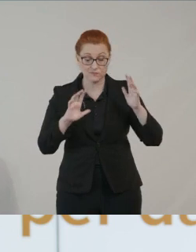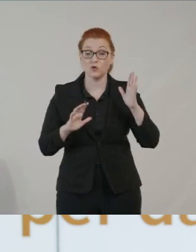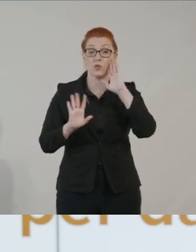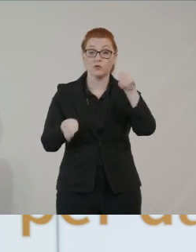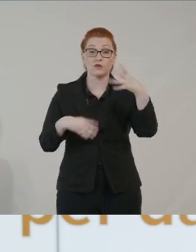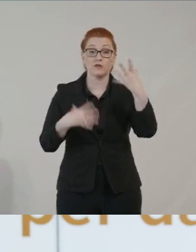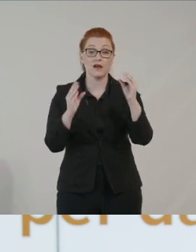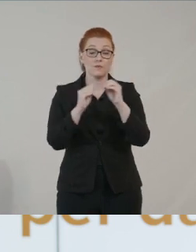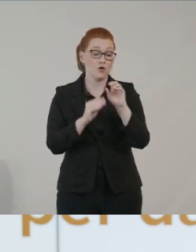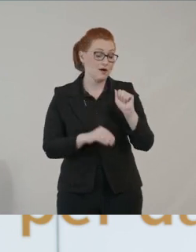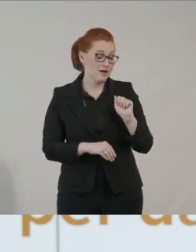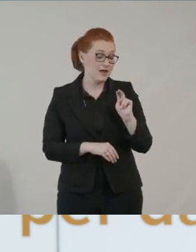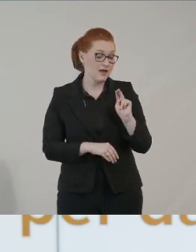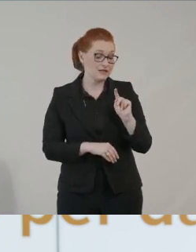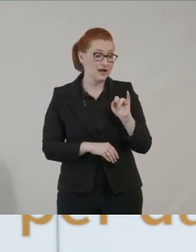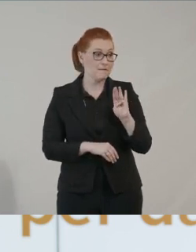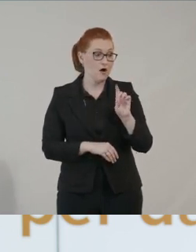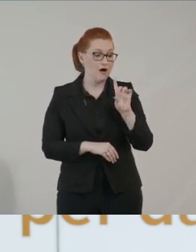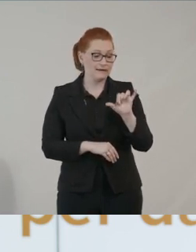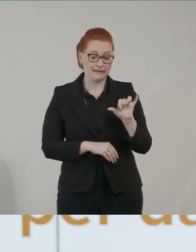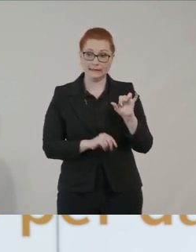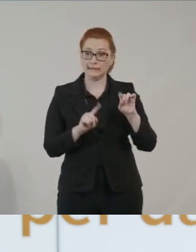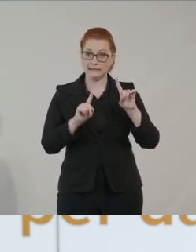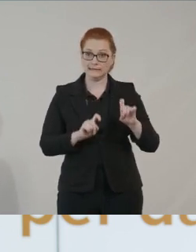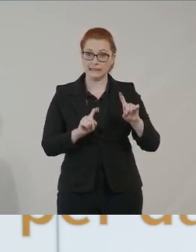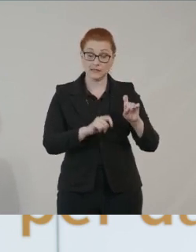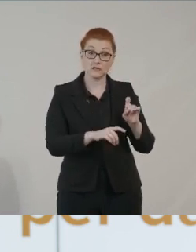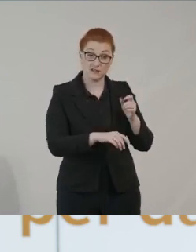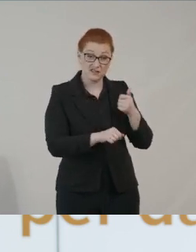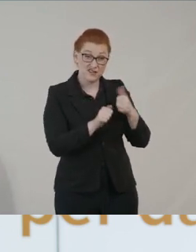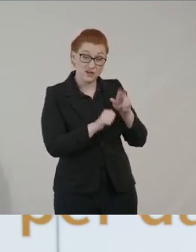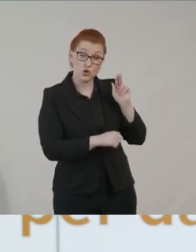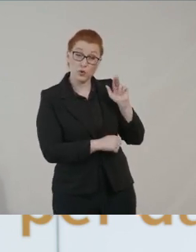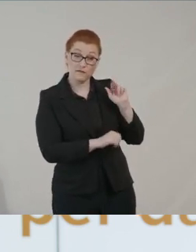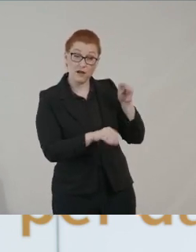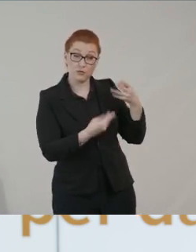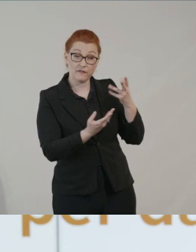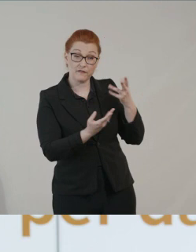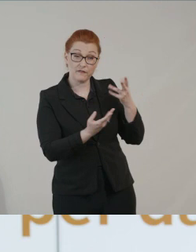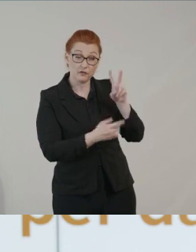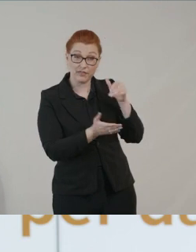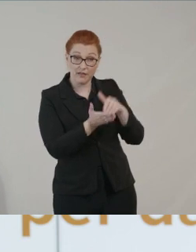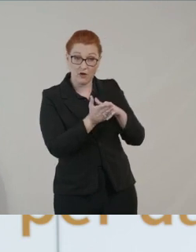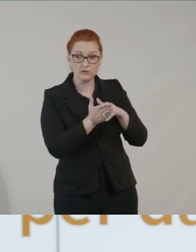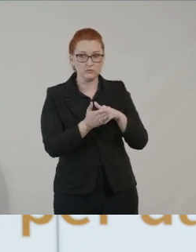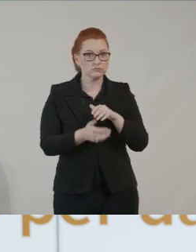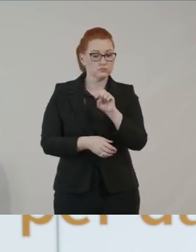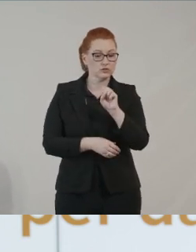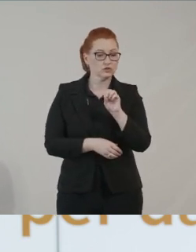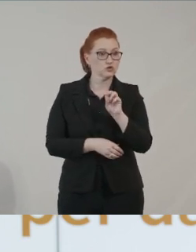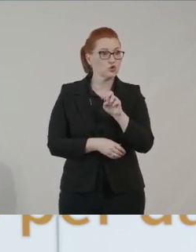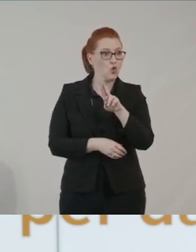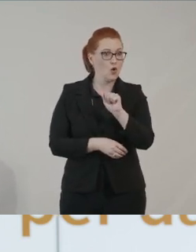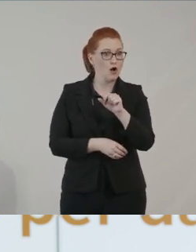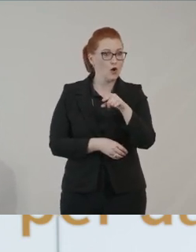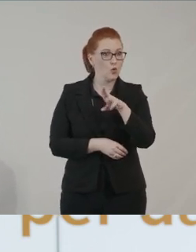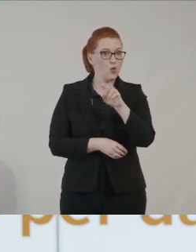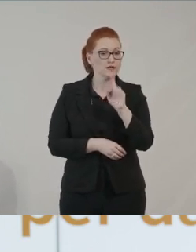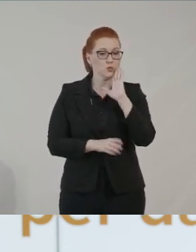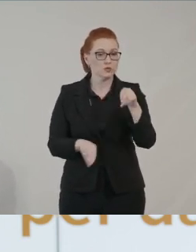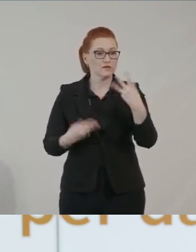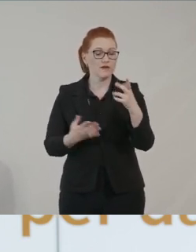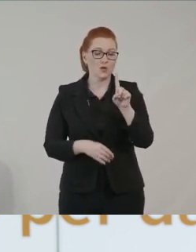will tell you again, in addition to the 250,000 tests we'll have from the U of A, 1,000 to 3,000 additional